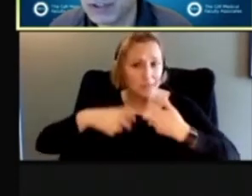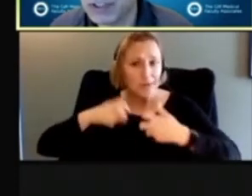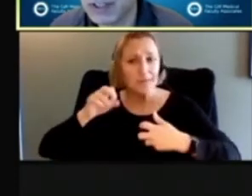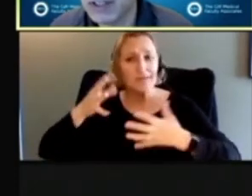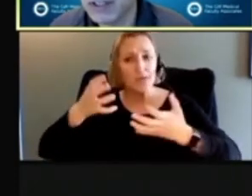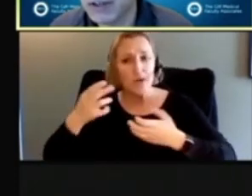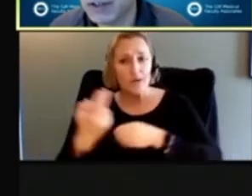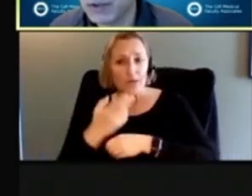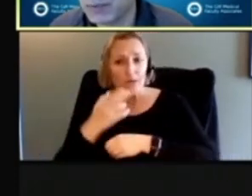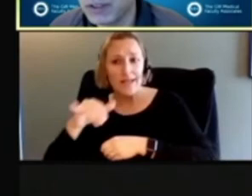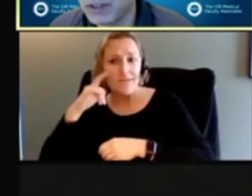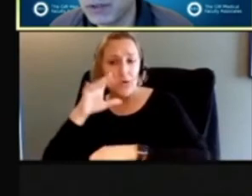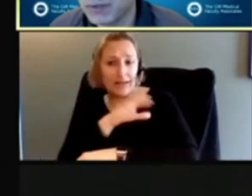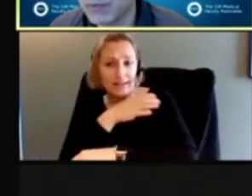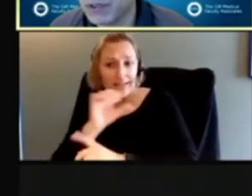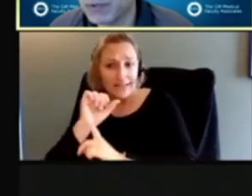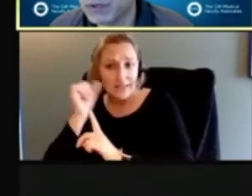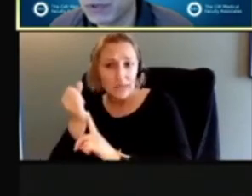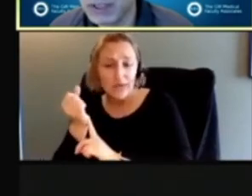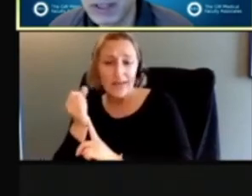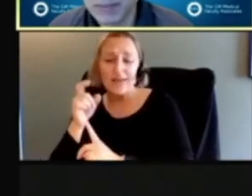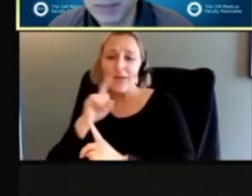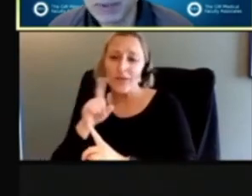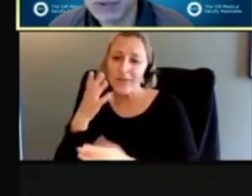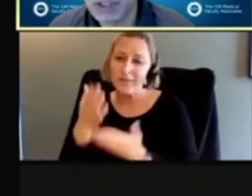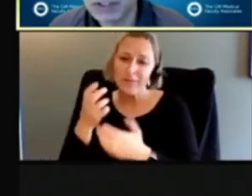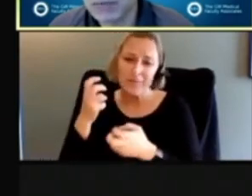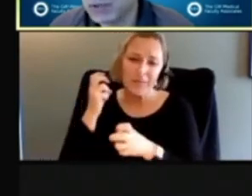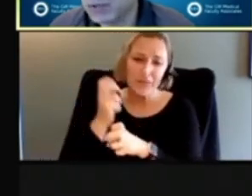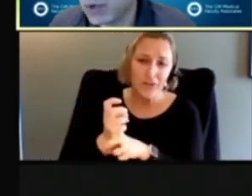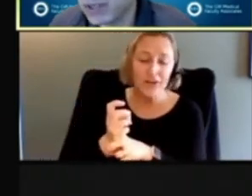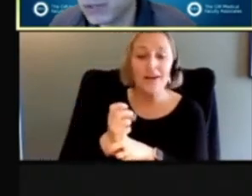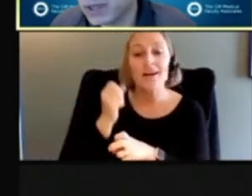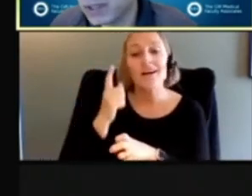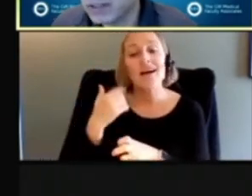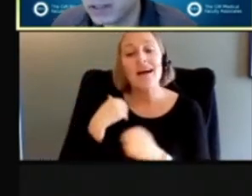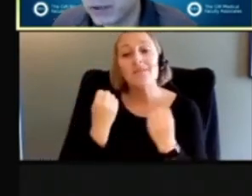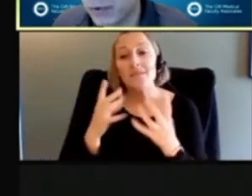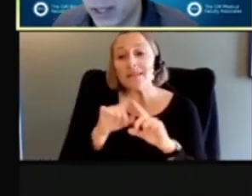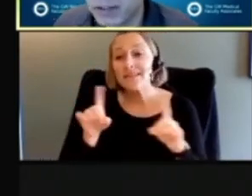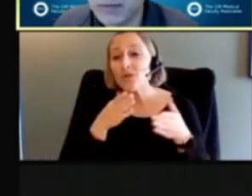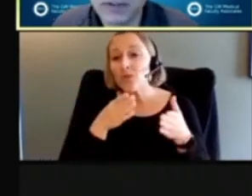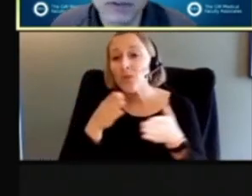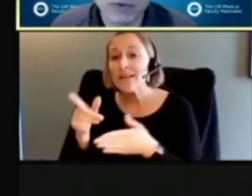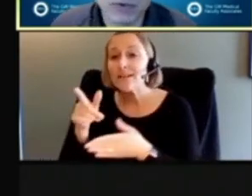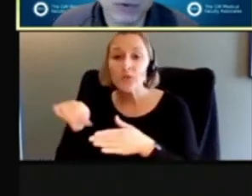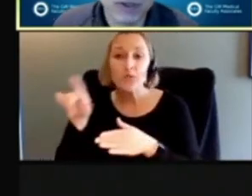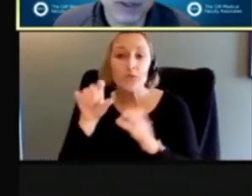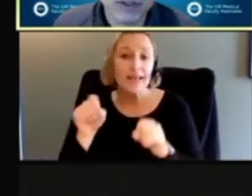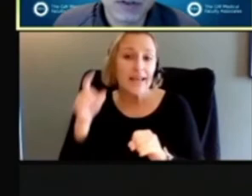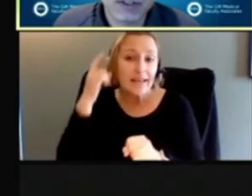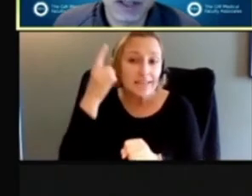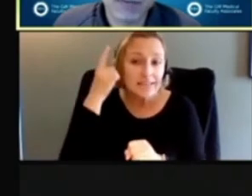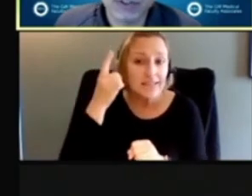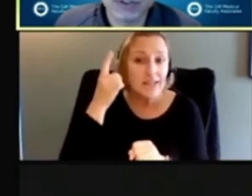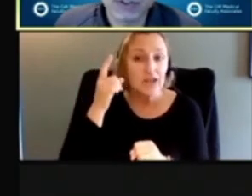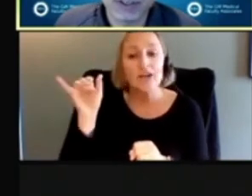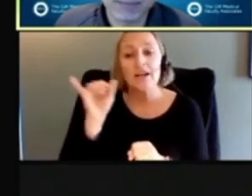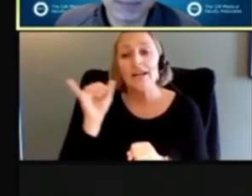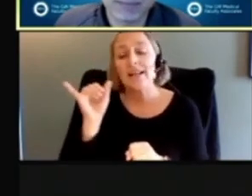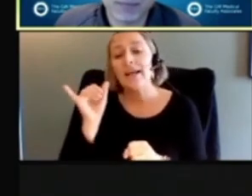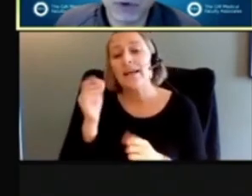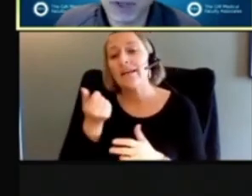or such, it could be very difficult. But there's lots of, ways you might consider that. It's as if you could